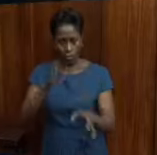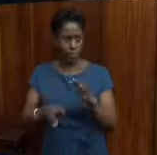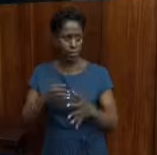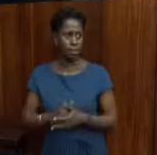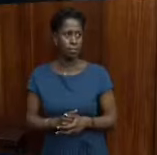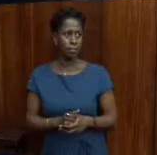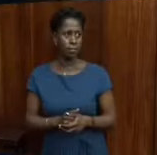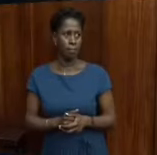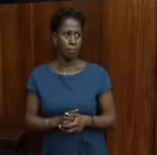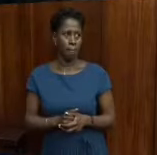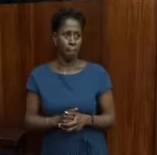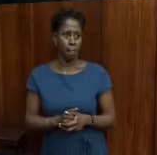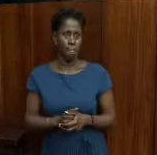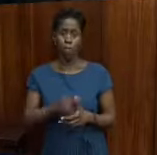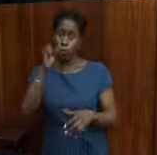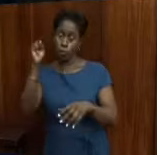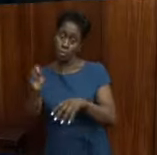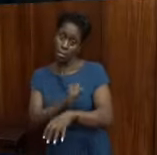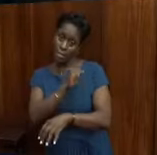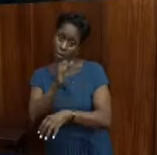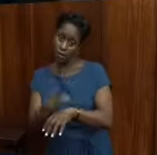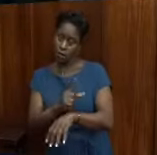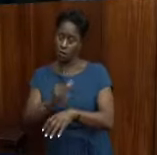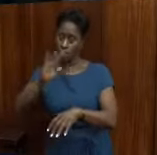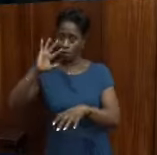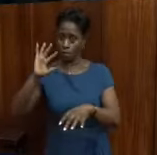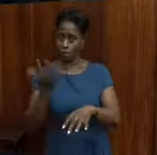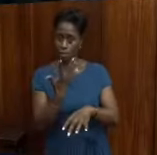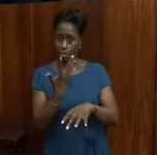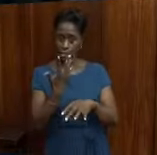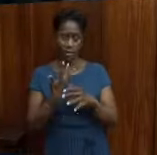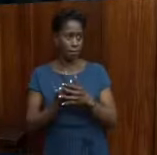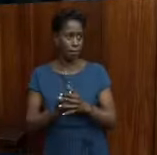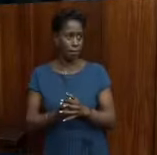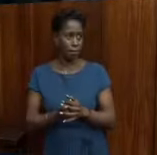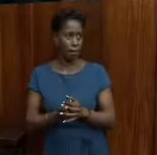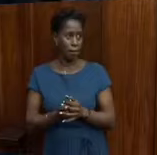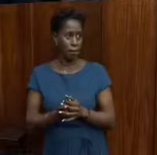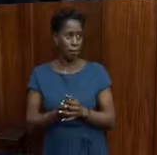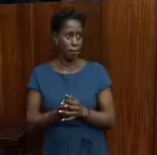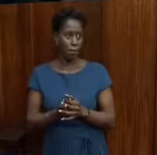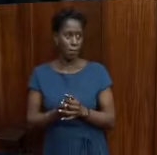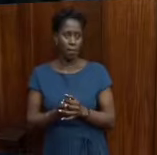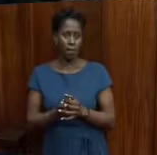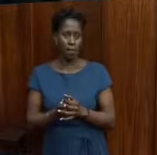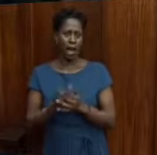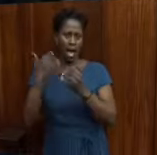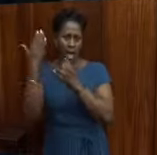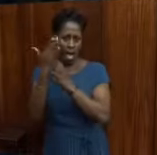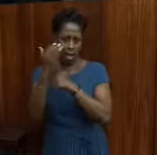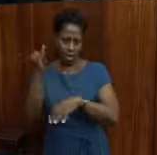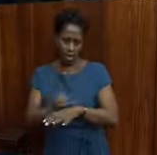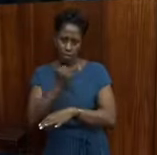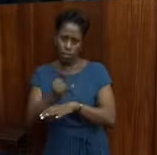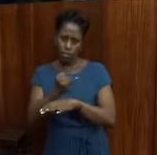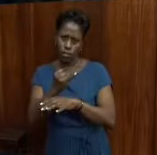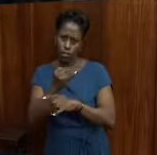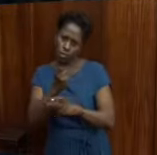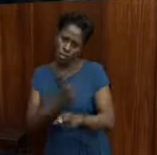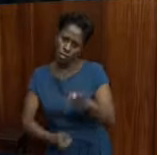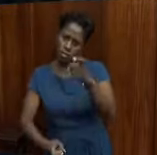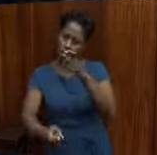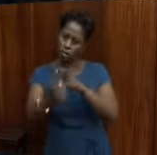which will make St. Lucia the 5th CARICOM member state to replace the Privy Council. Mr. Speaker, a committee chaired